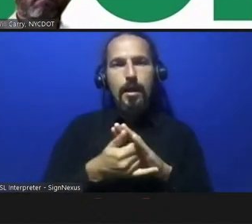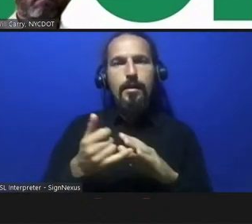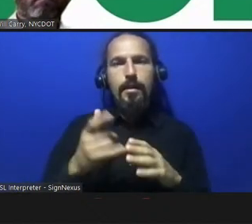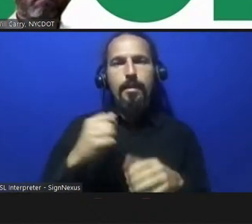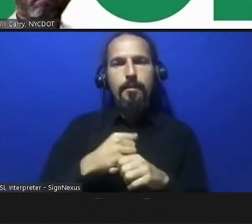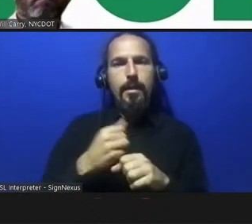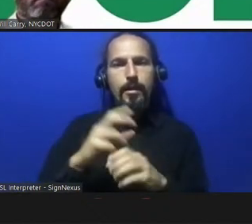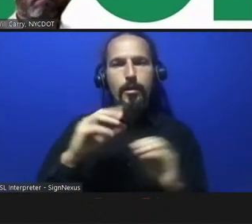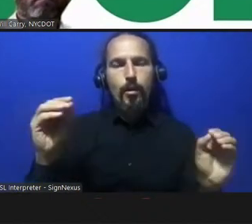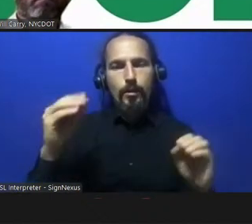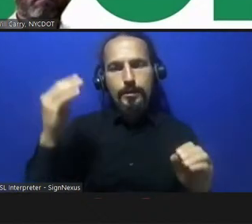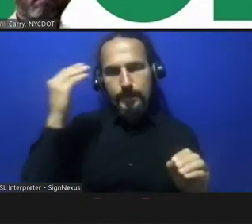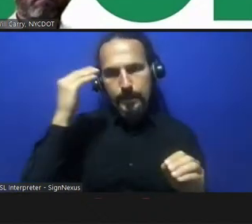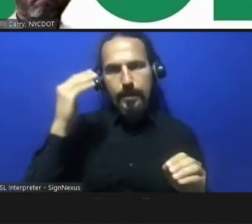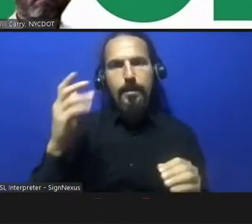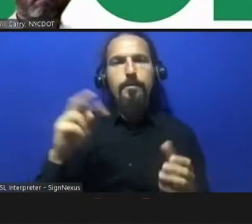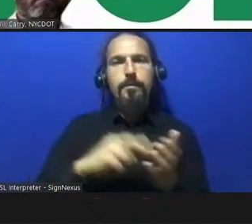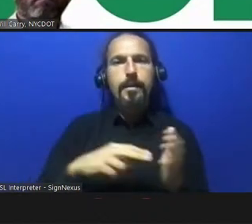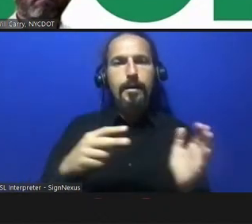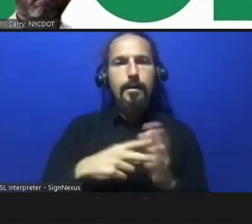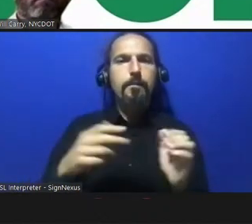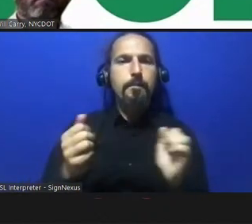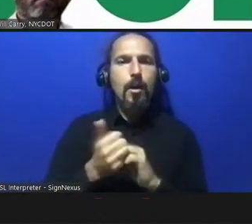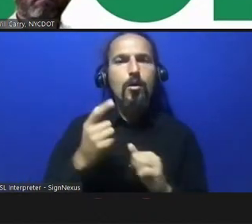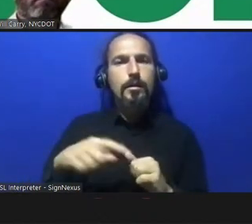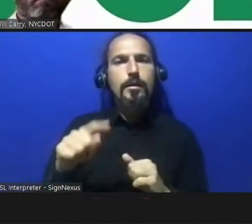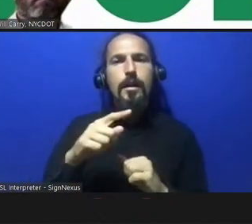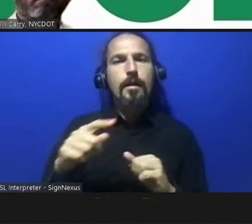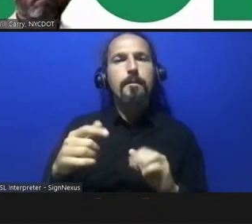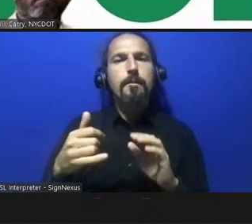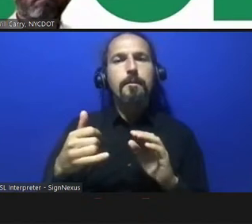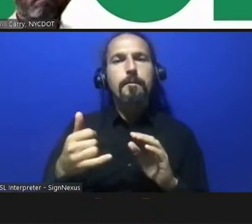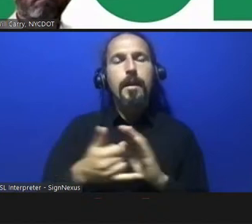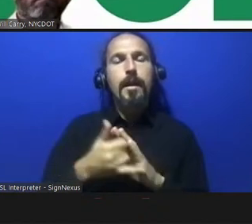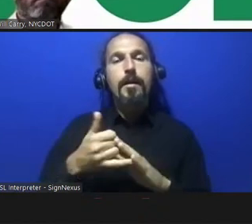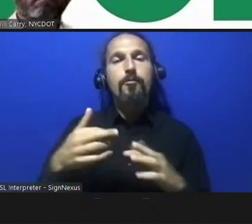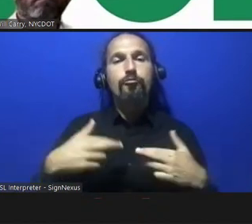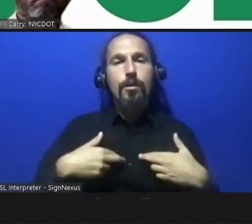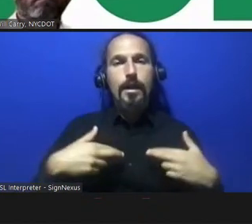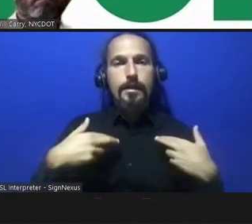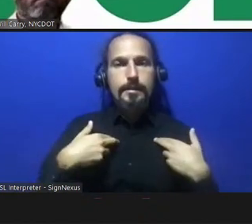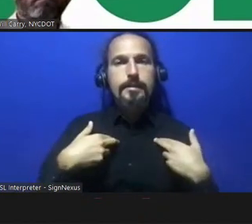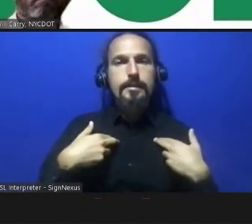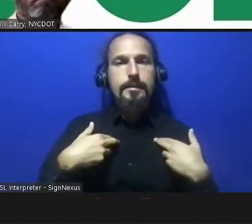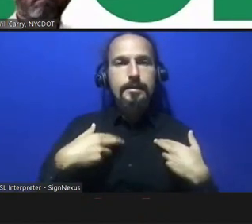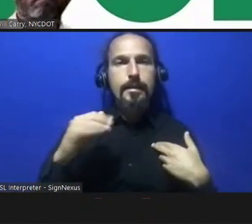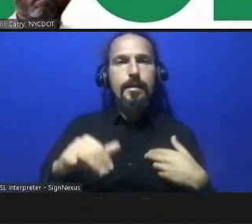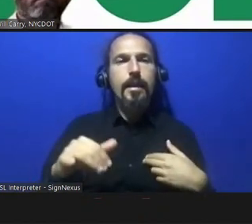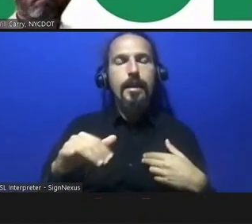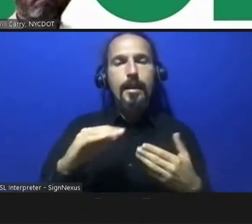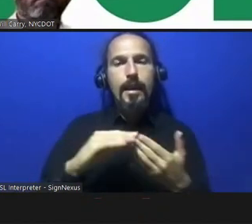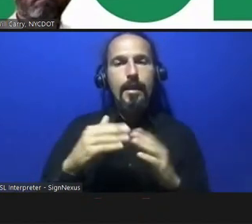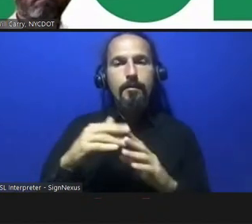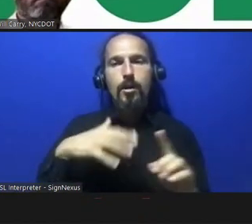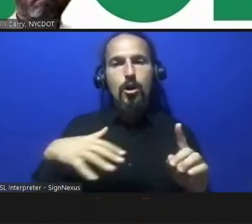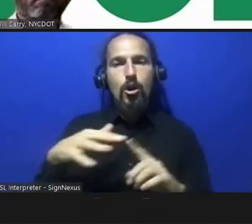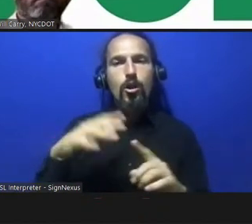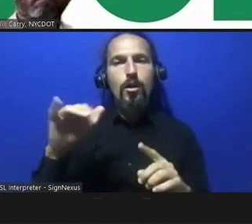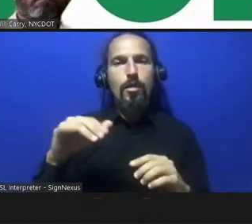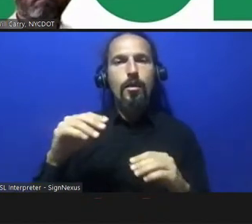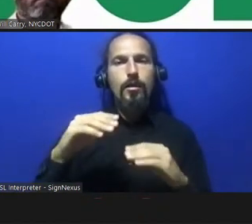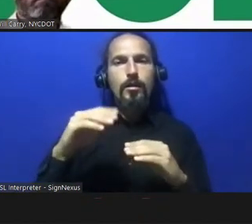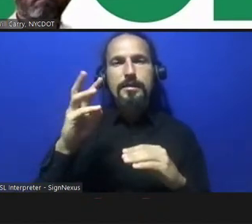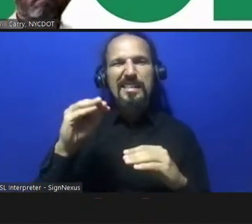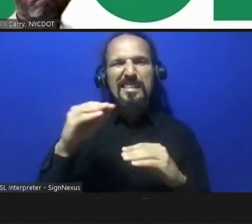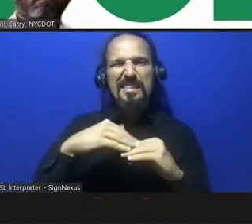sense especially given the vast majority of manhattanites who or manhattan's residential neighborhoods excuse me are north of 60th